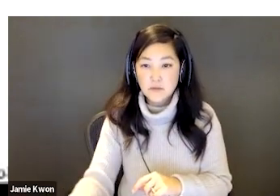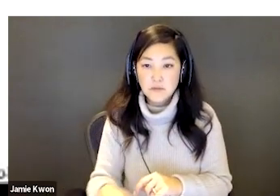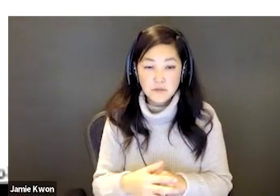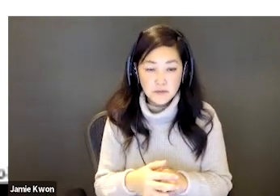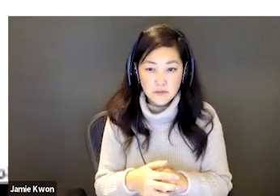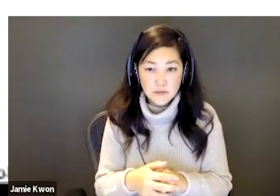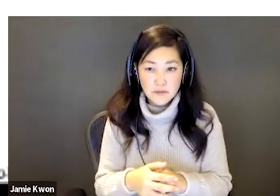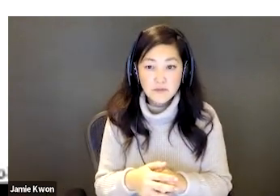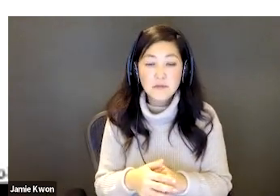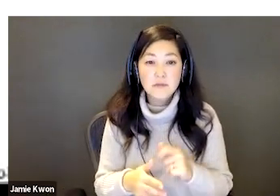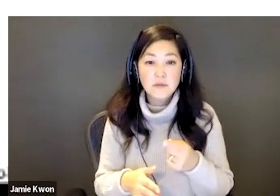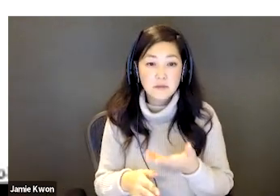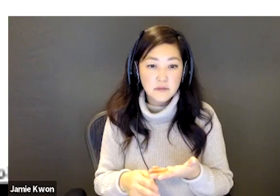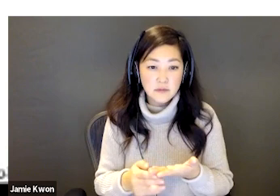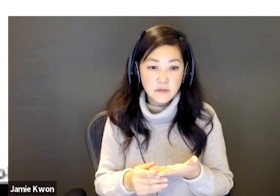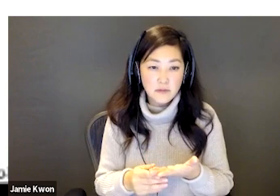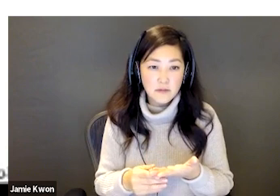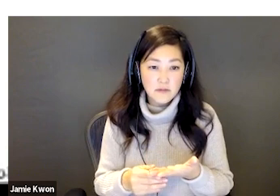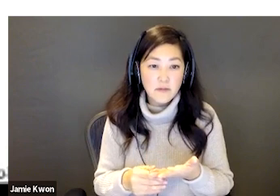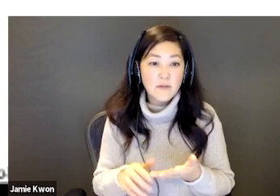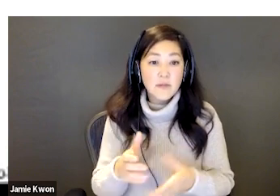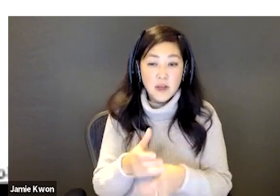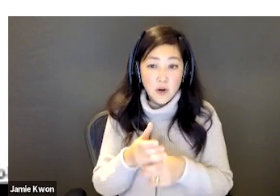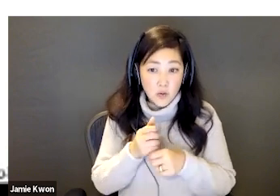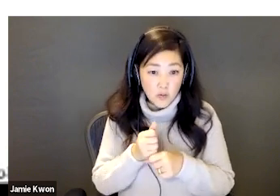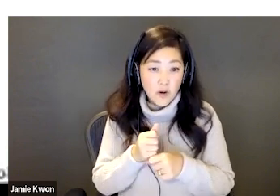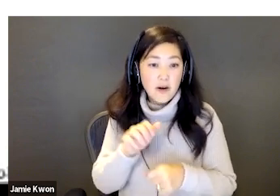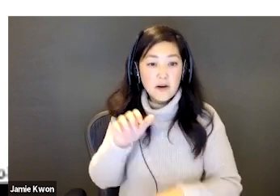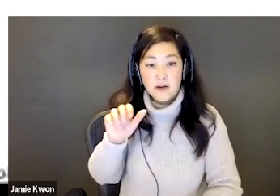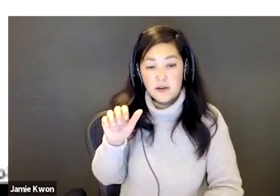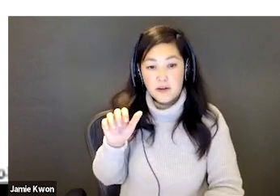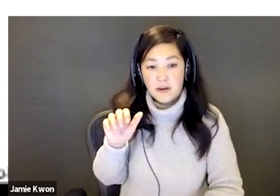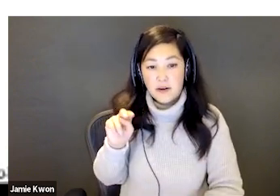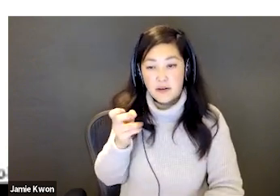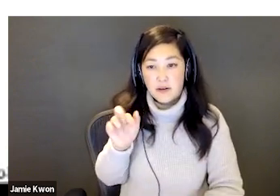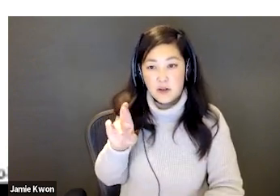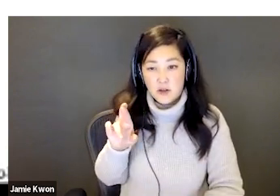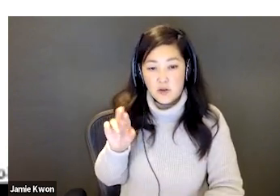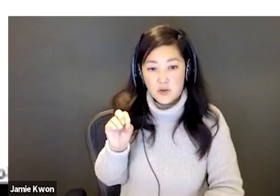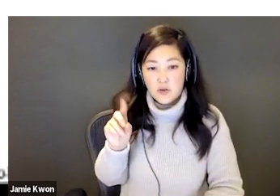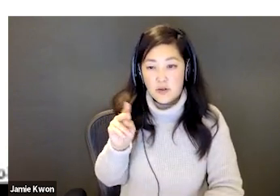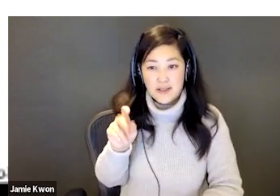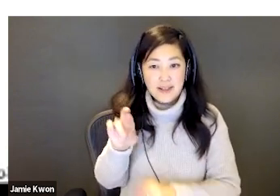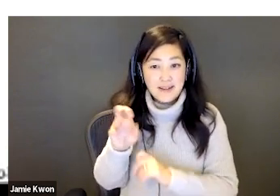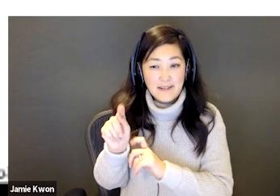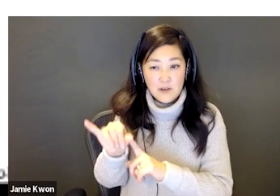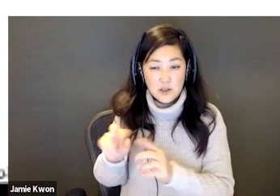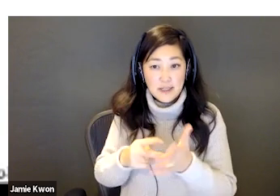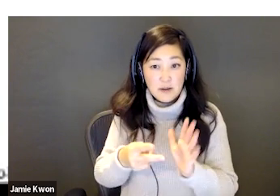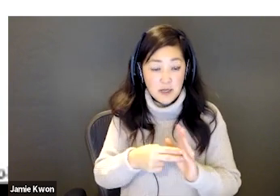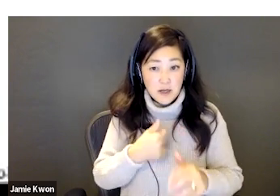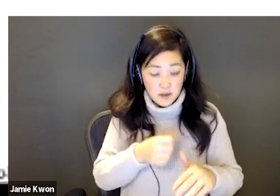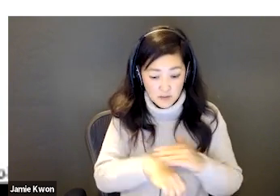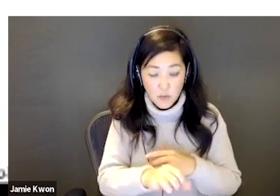acquired neurodiversity, which would be, I wasn't born with that trauma, but I collected it